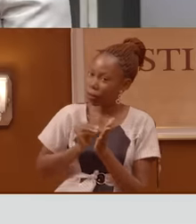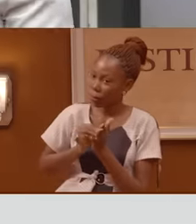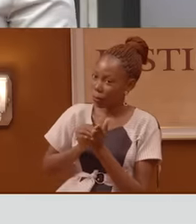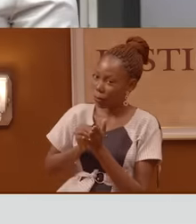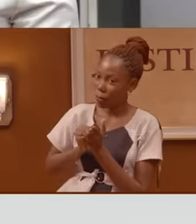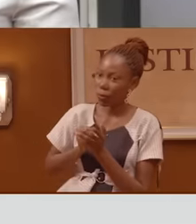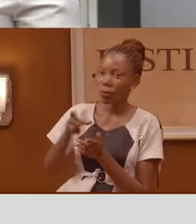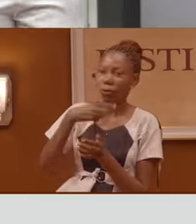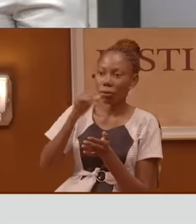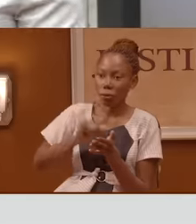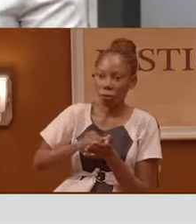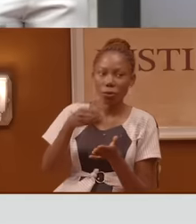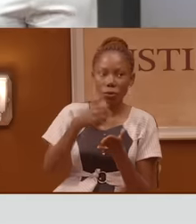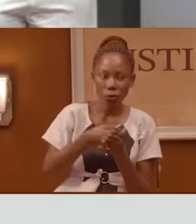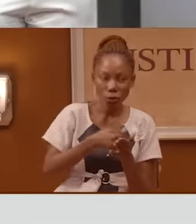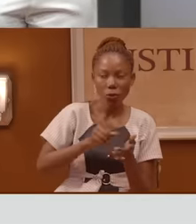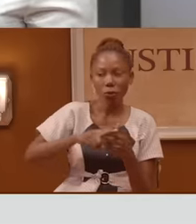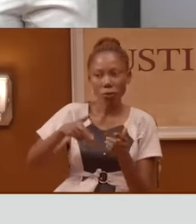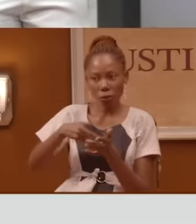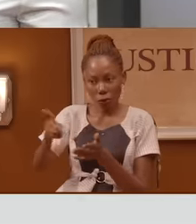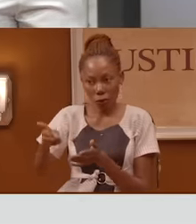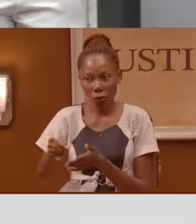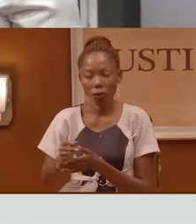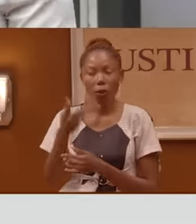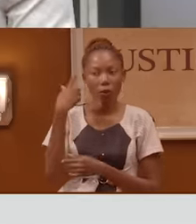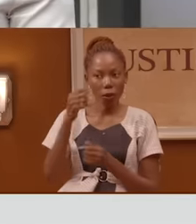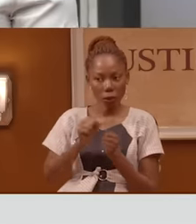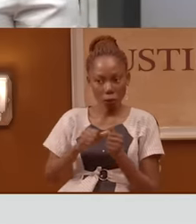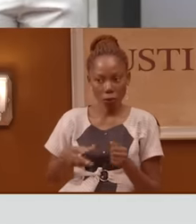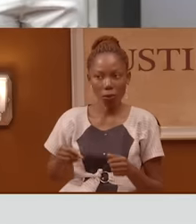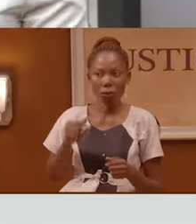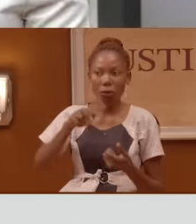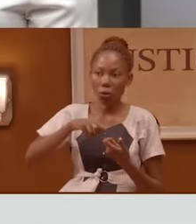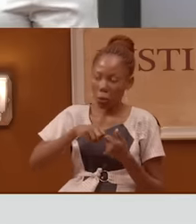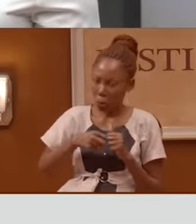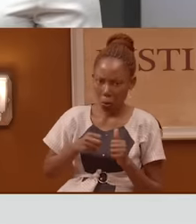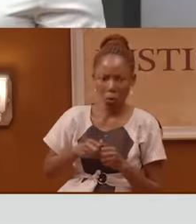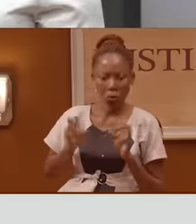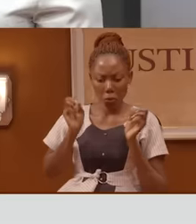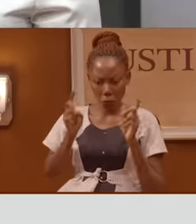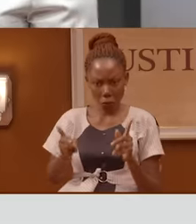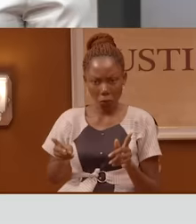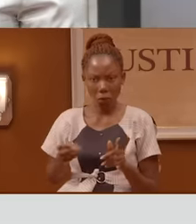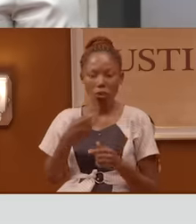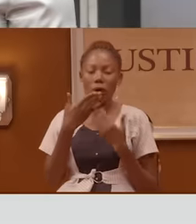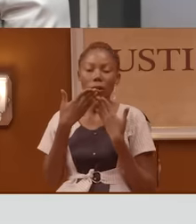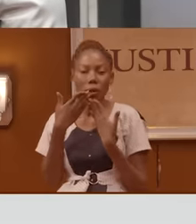give him some money to compensate him for for standing and everything. I say, yes, it's a good way that's a